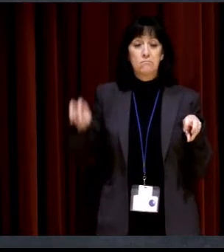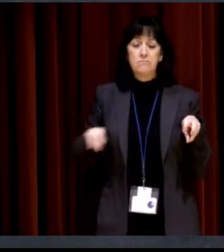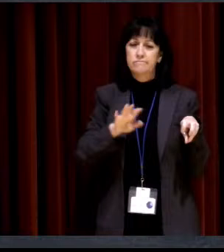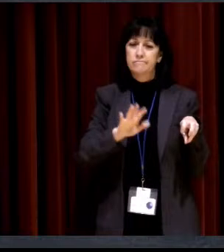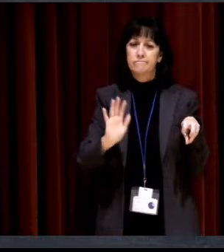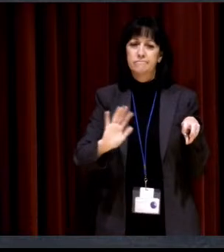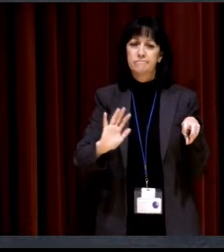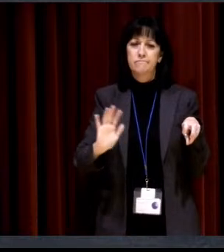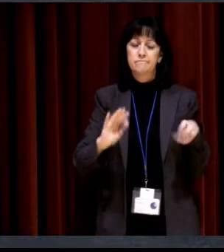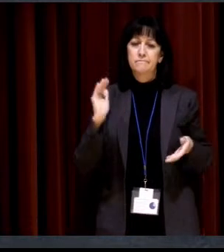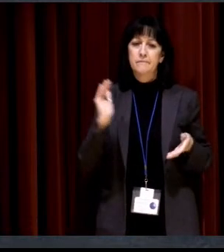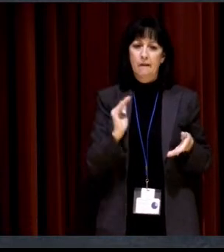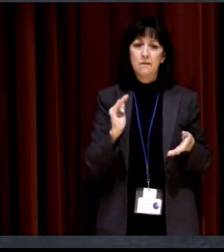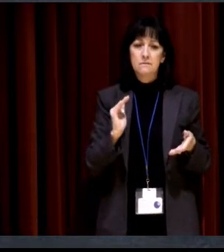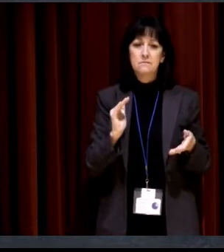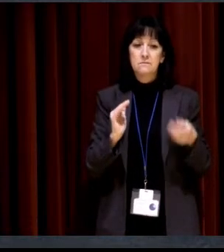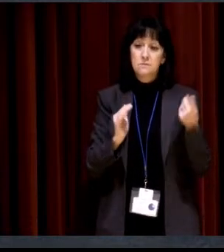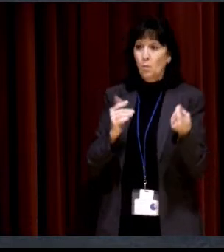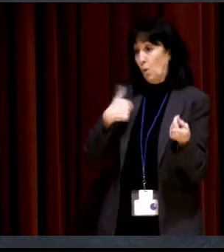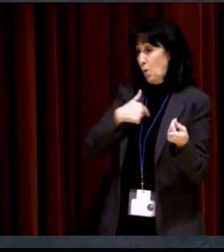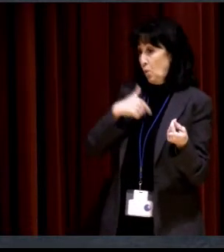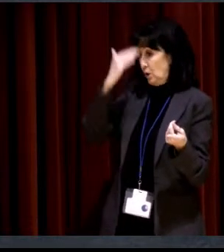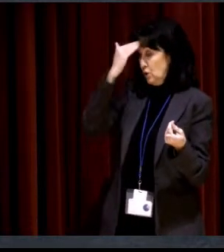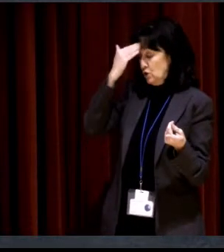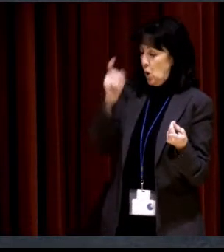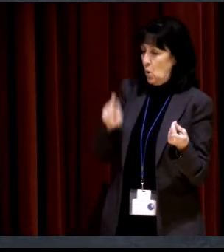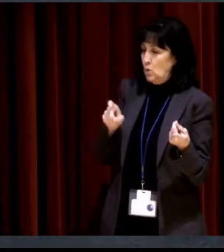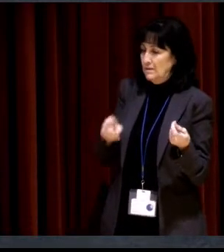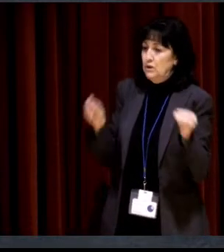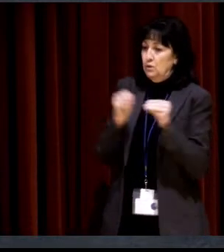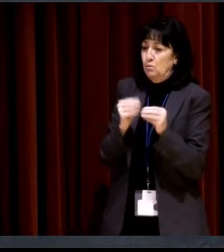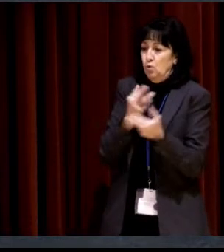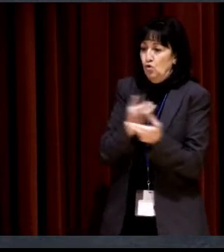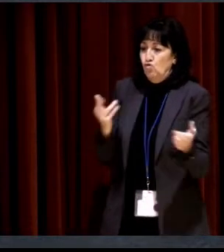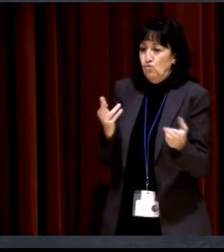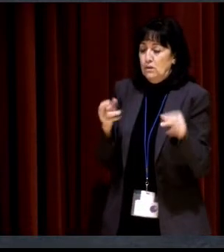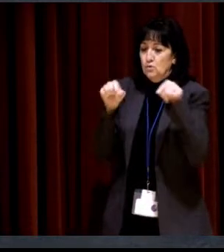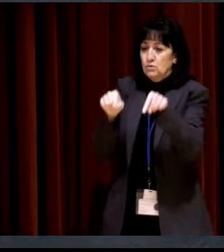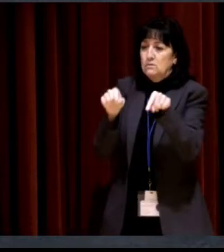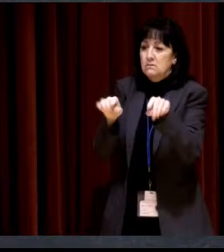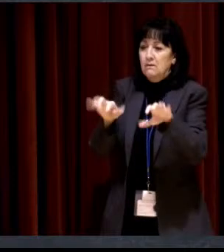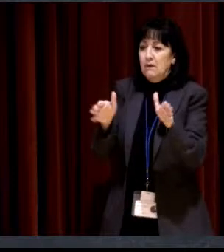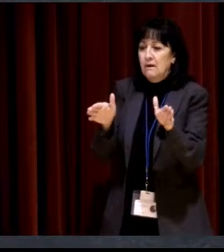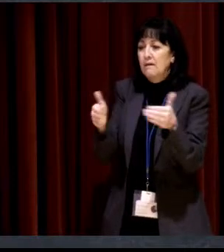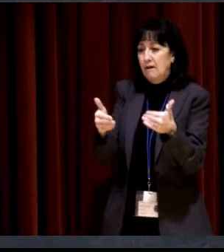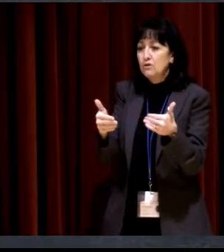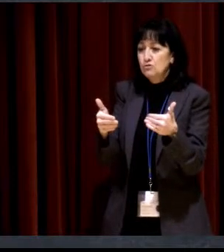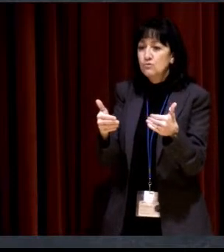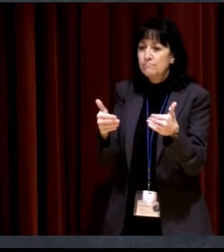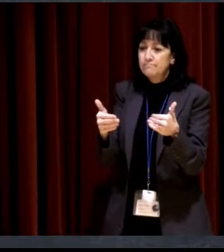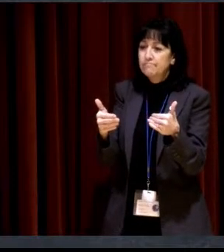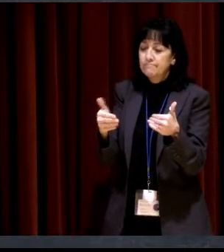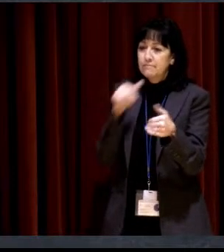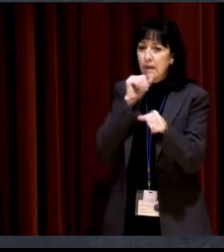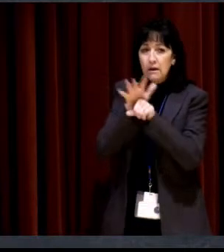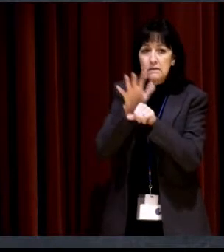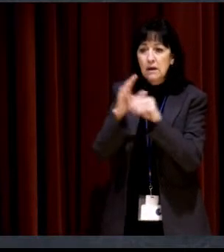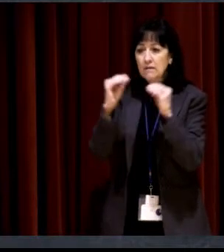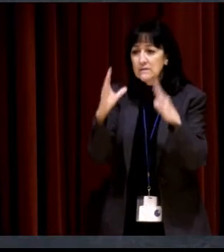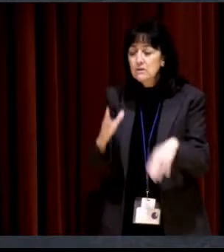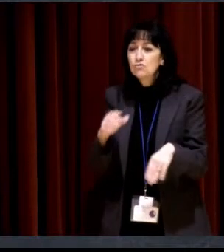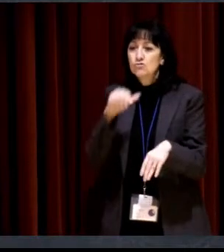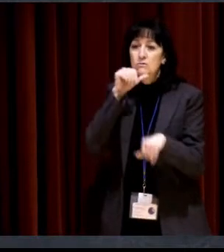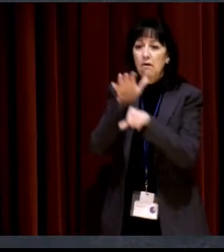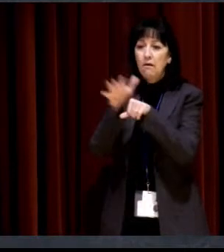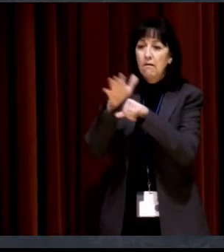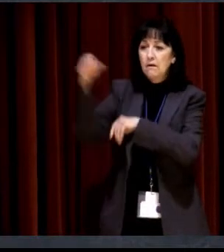we know for sure is that we need more resources in the classroom, right? And that's why we've approved opportunity funding with the